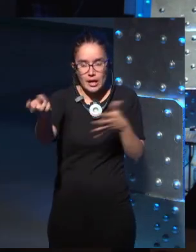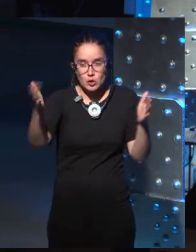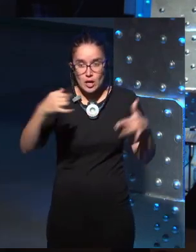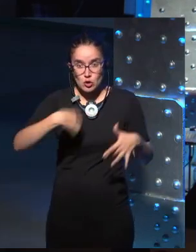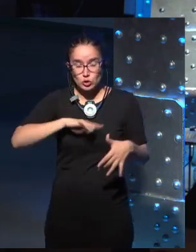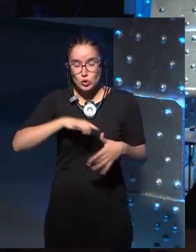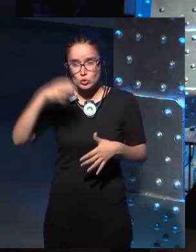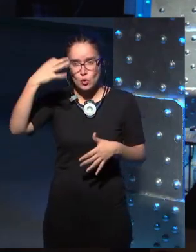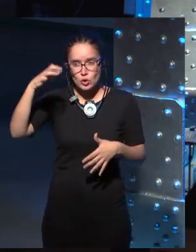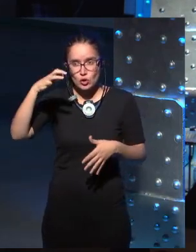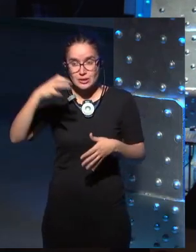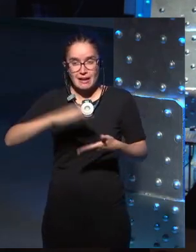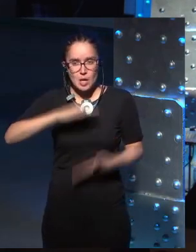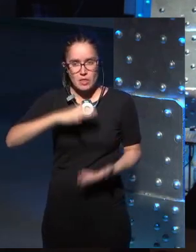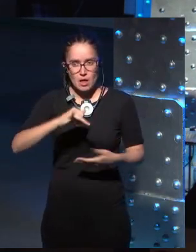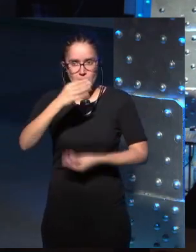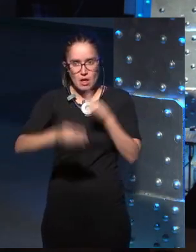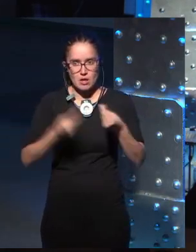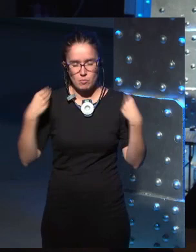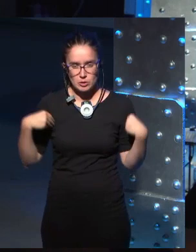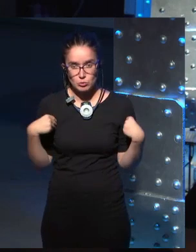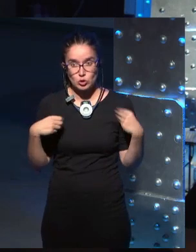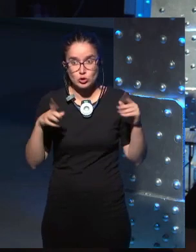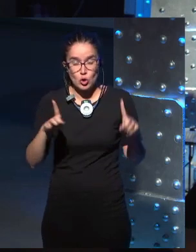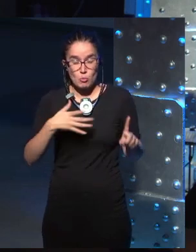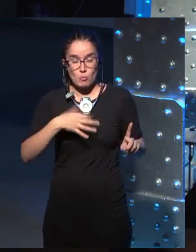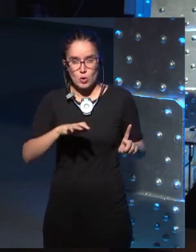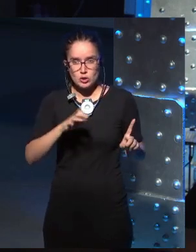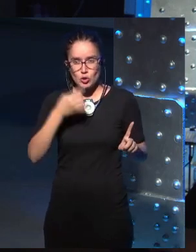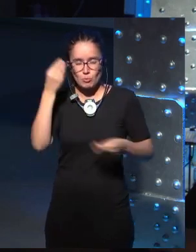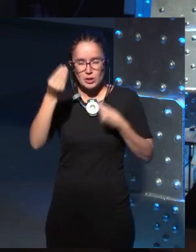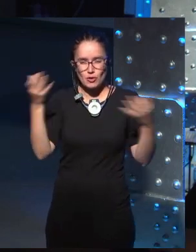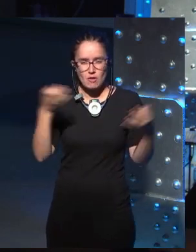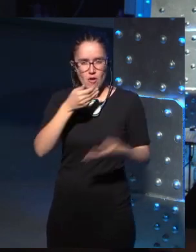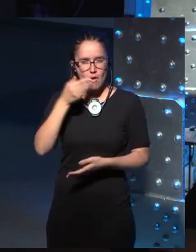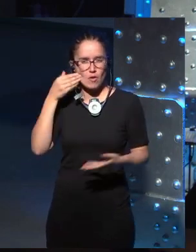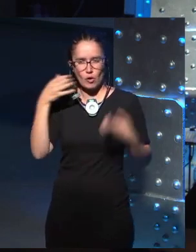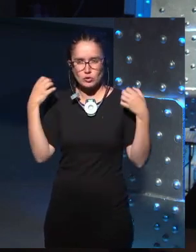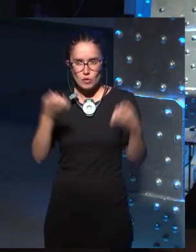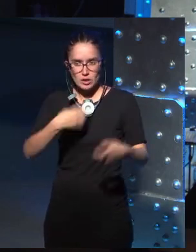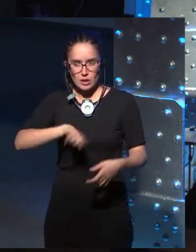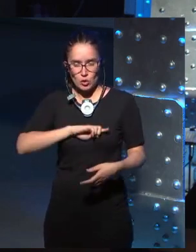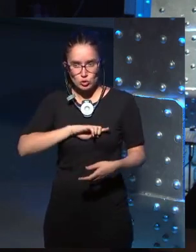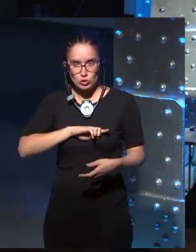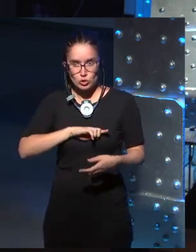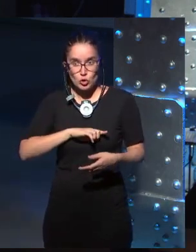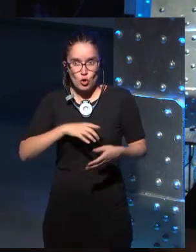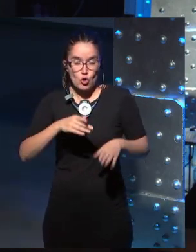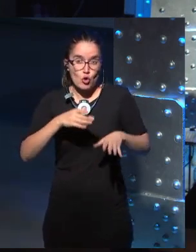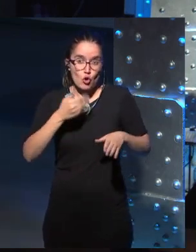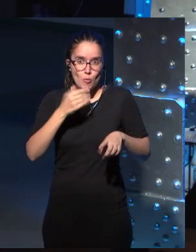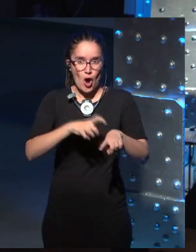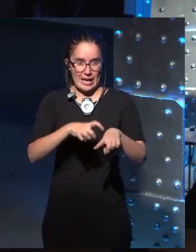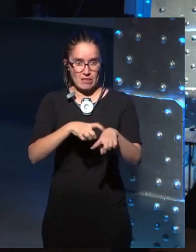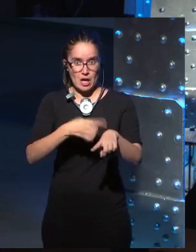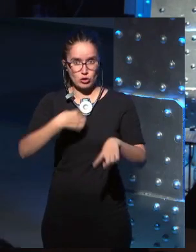that. And just for that, I think we can be very, very proud of ourselves as a species, all of